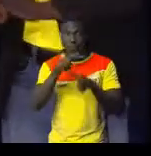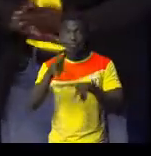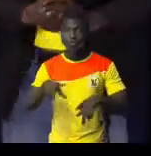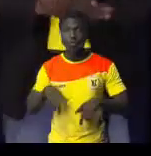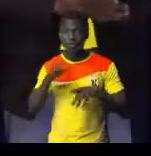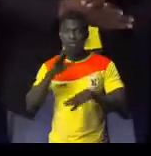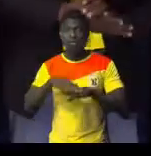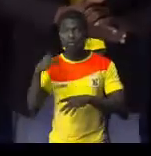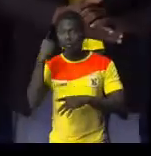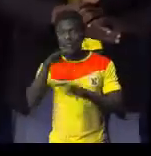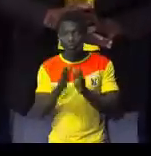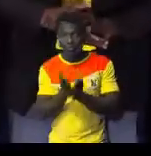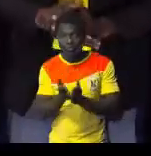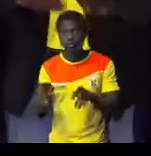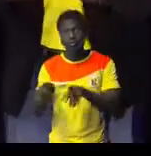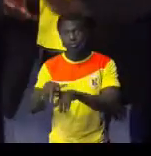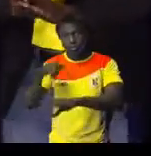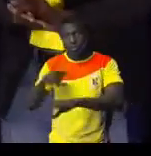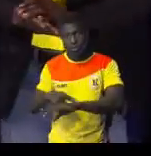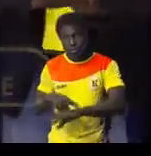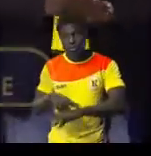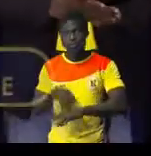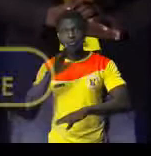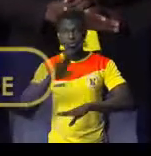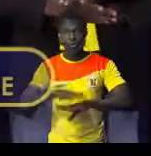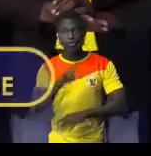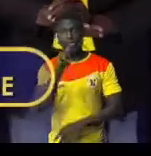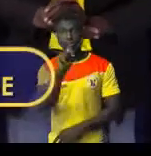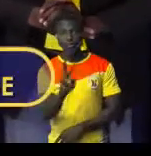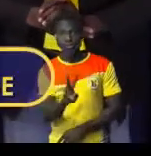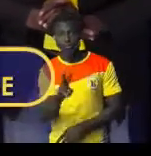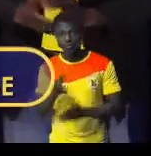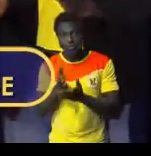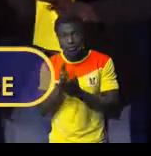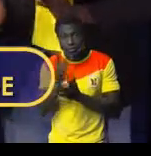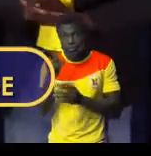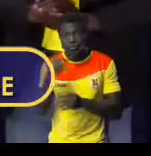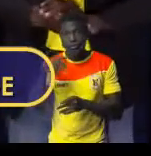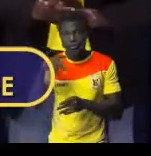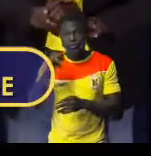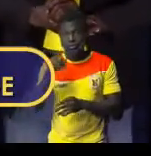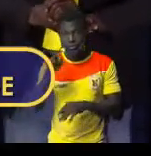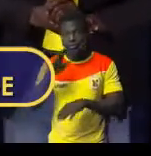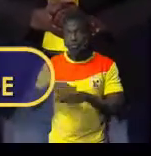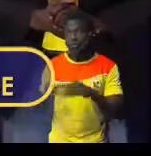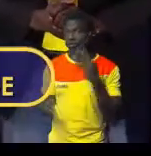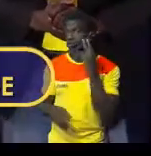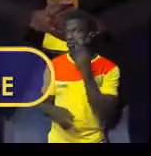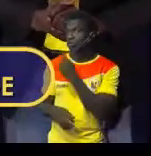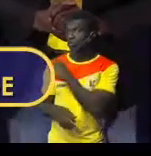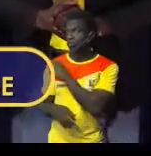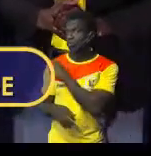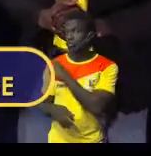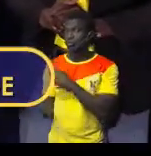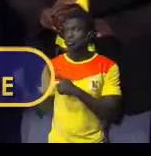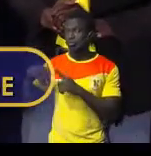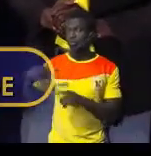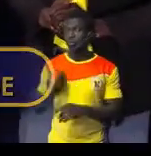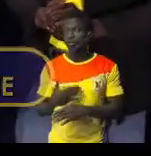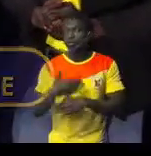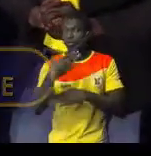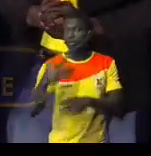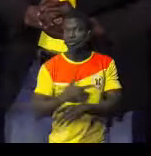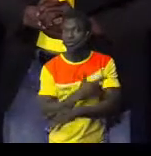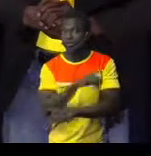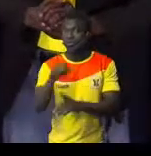watched live on Facebook. Yeah. The same time airing on television through the page showing you on the screen. Okay. Till our